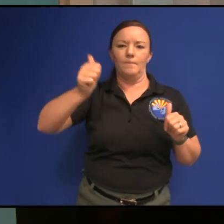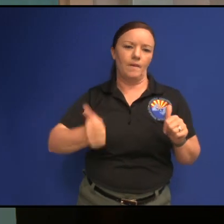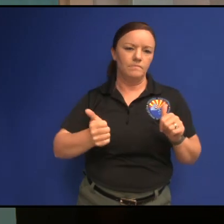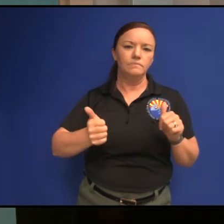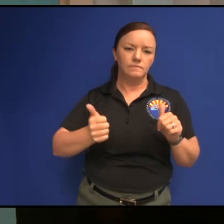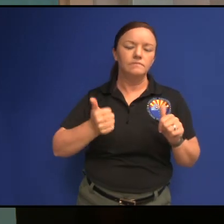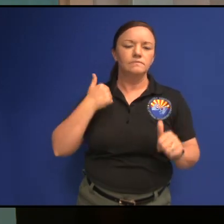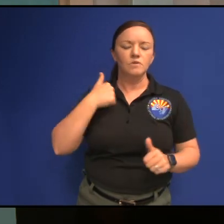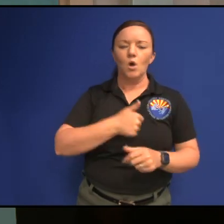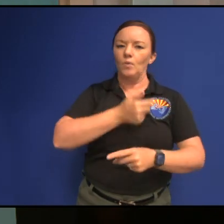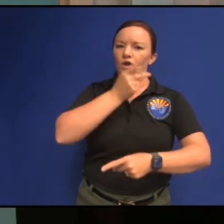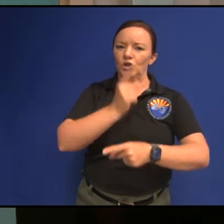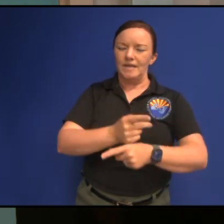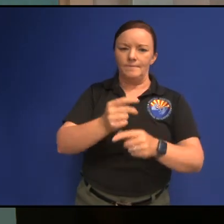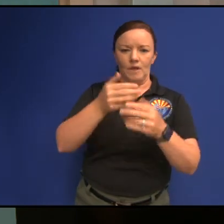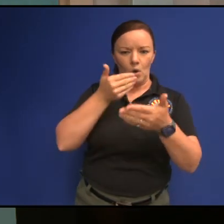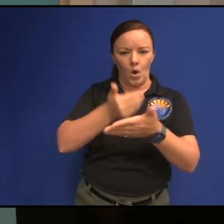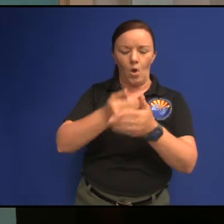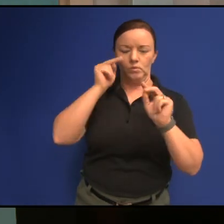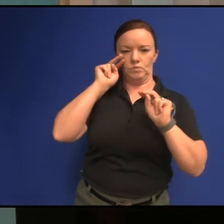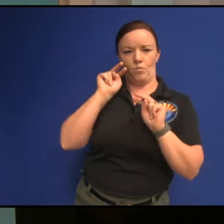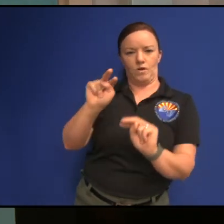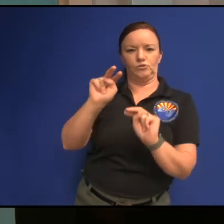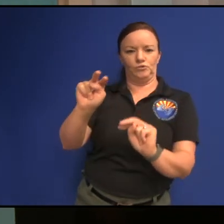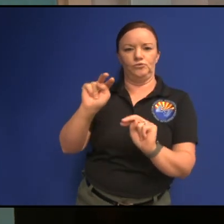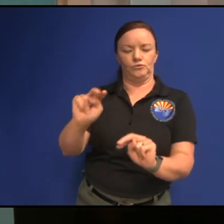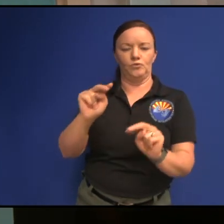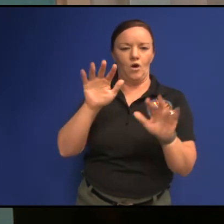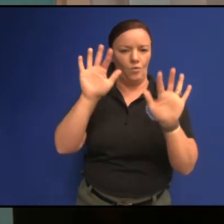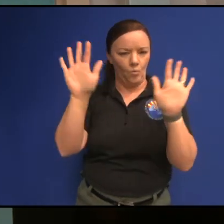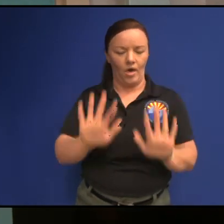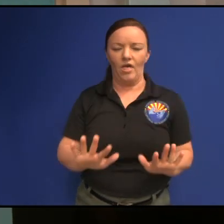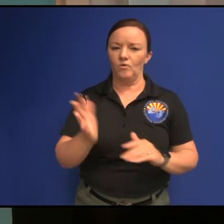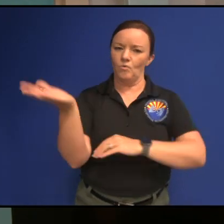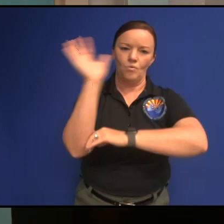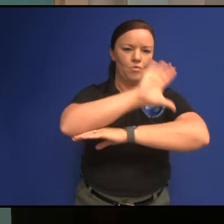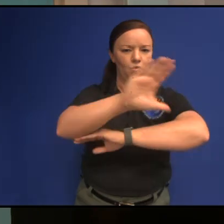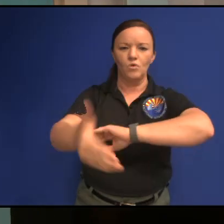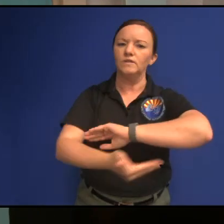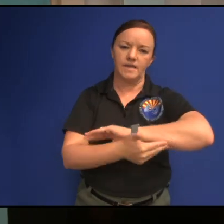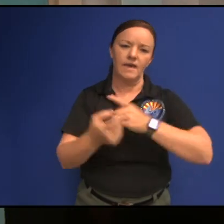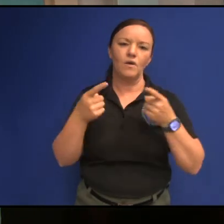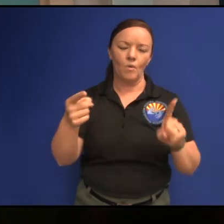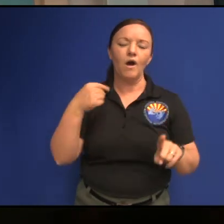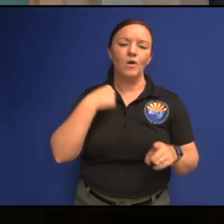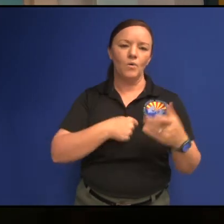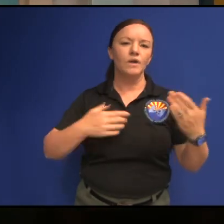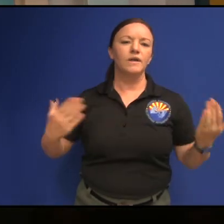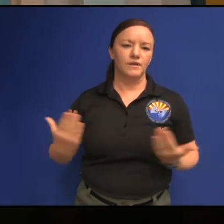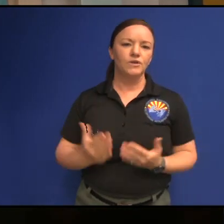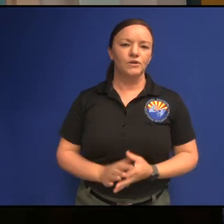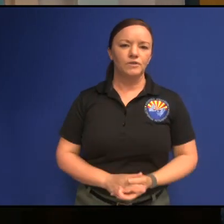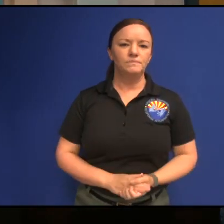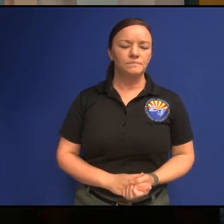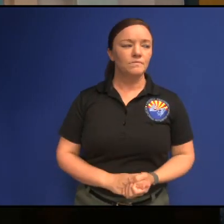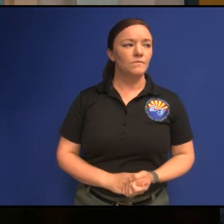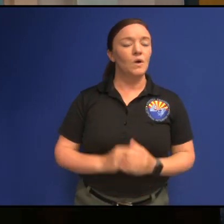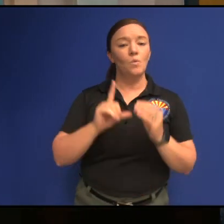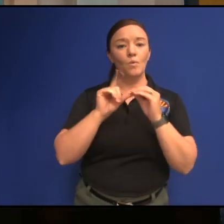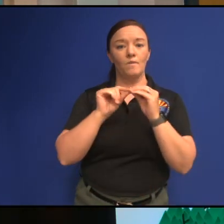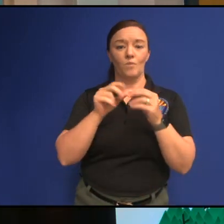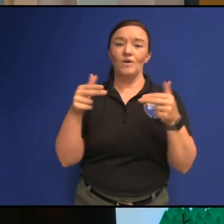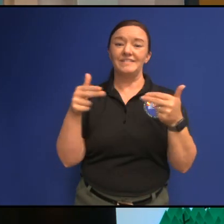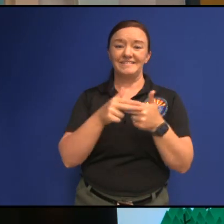a real close eye on what's happening 24 hours a day, 7 days a week while we're here working on the fire. And one more